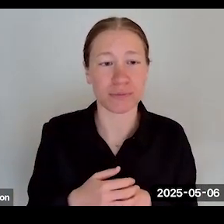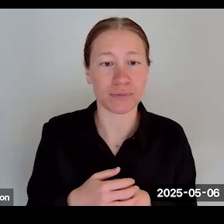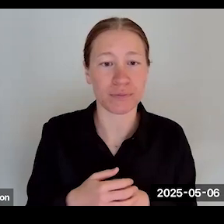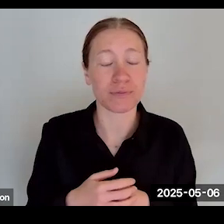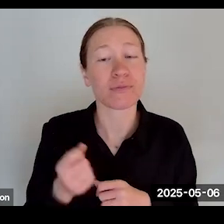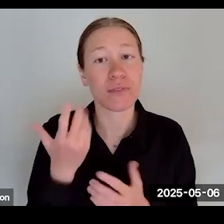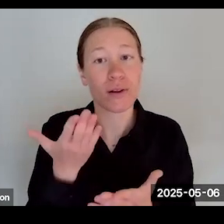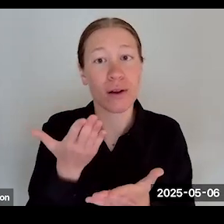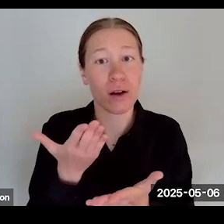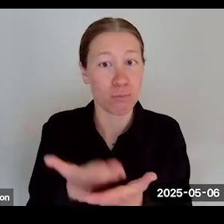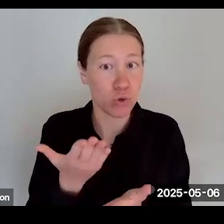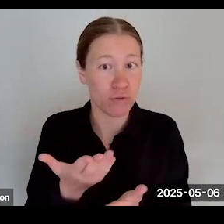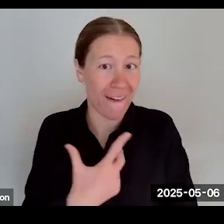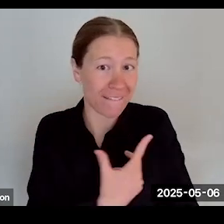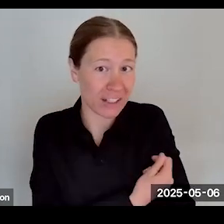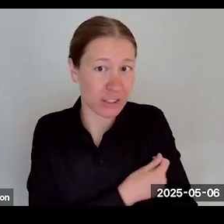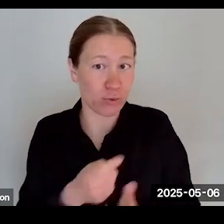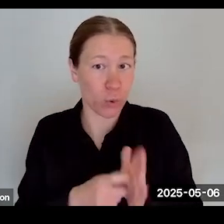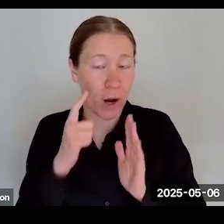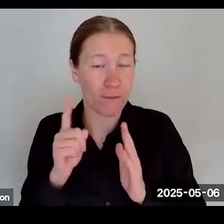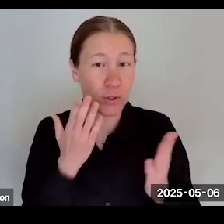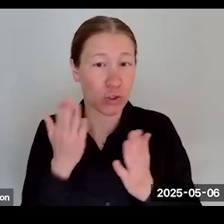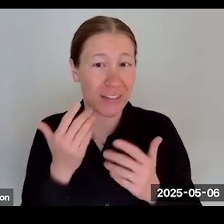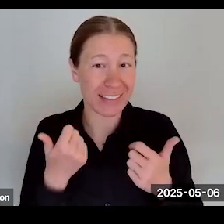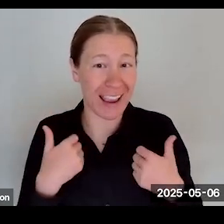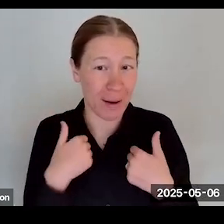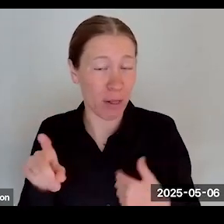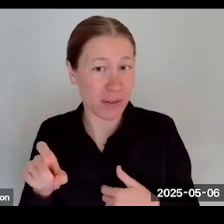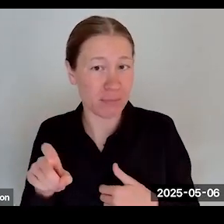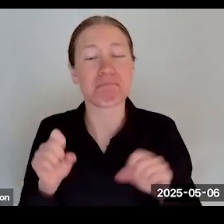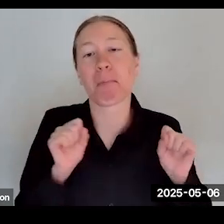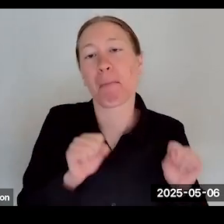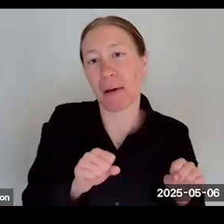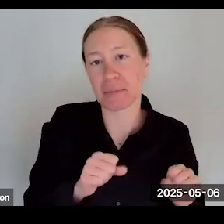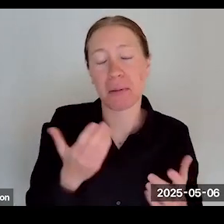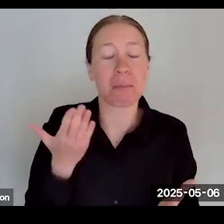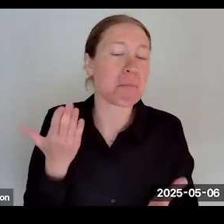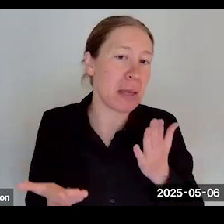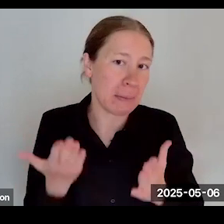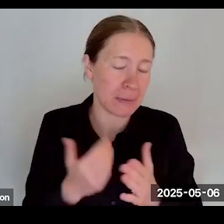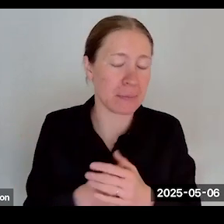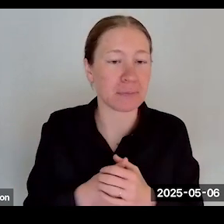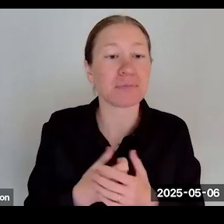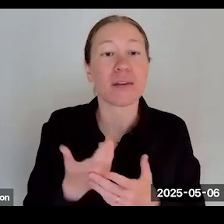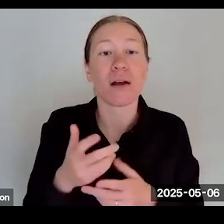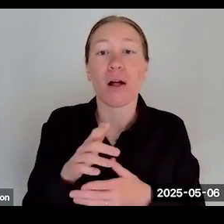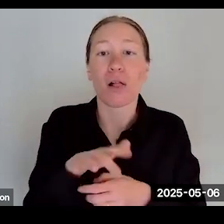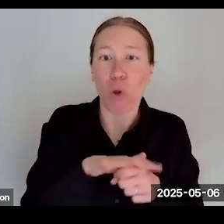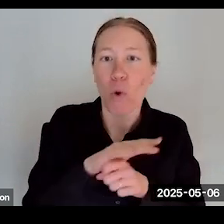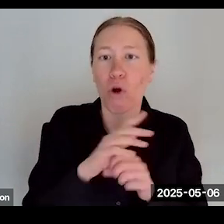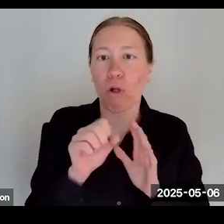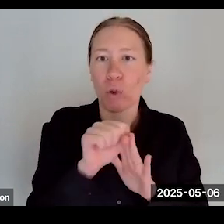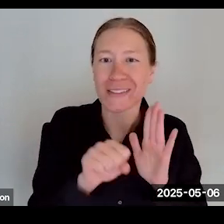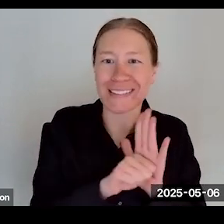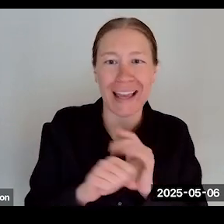Is proof of vaccination required for service animals? It's possible, maybe. If there is a local ordinance or state law